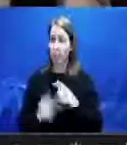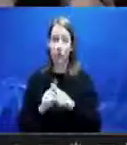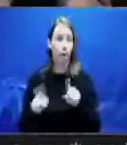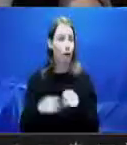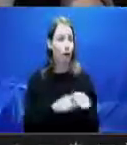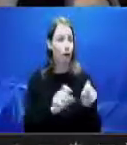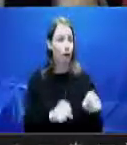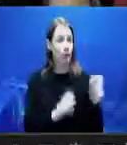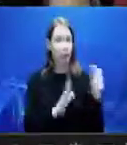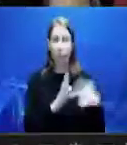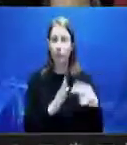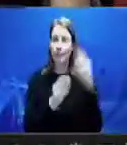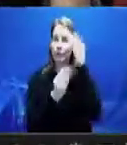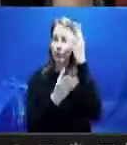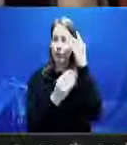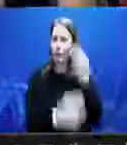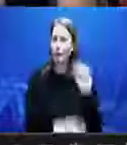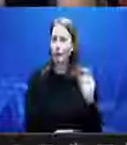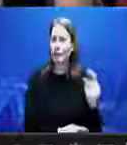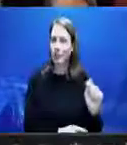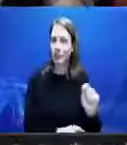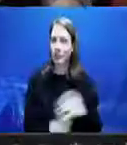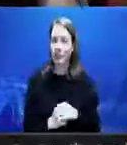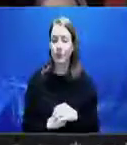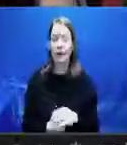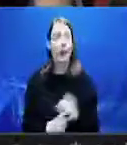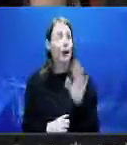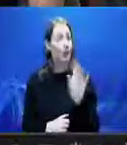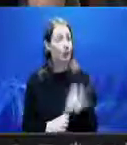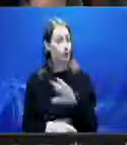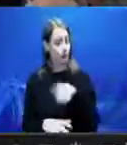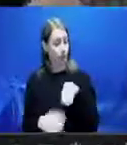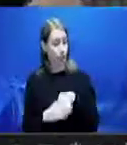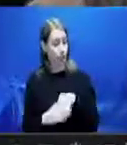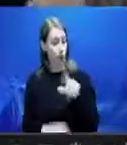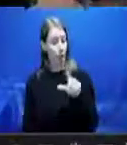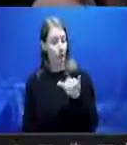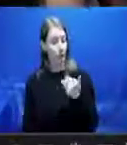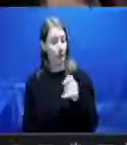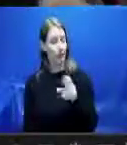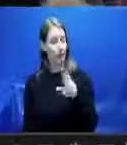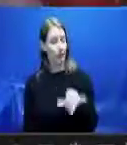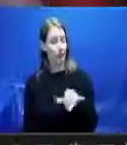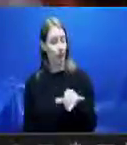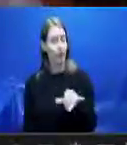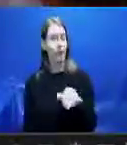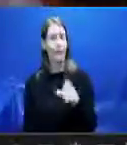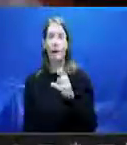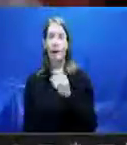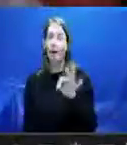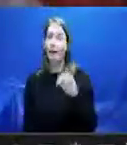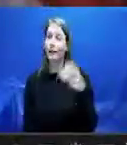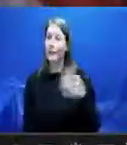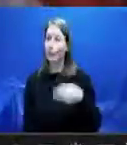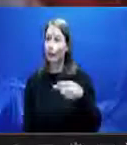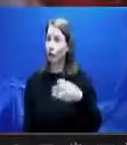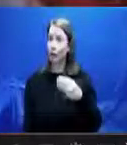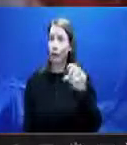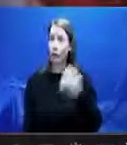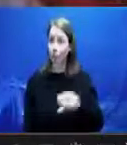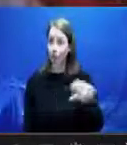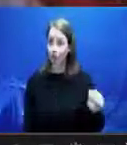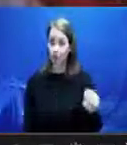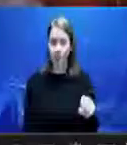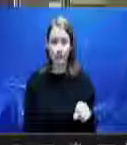standards also include a section called Literacy in History and Social Studies, Science, and Technical Subjects. Everyone in the school has to start